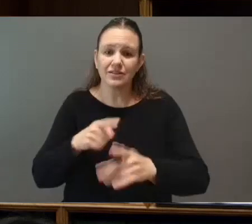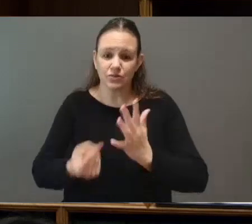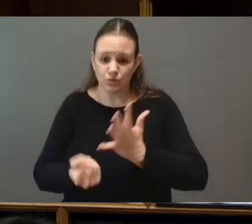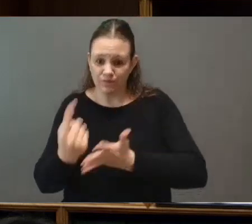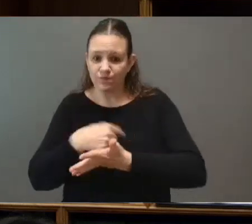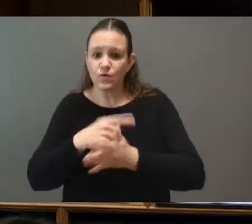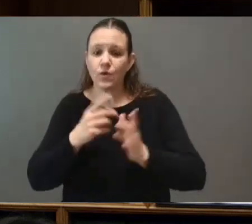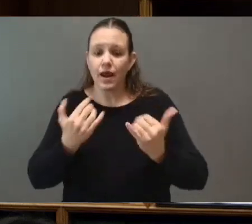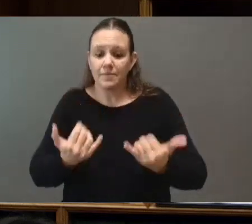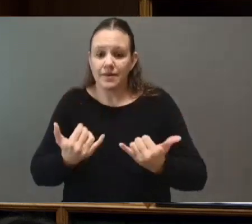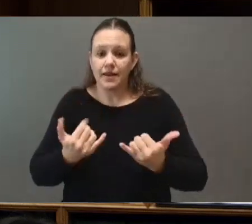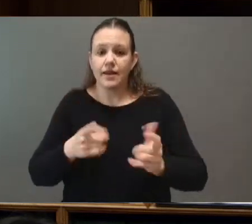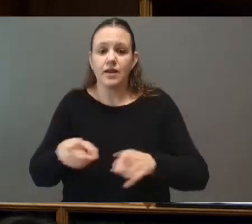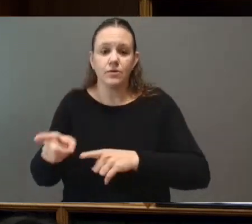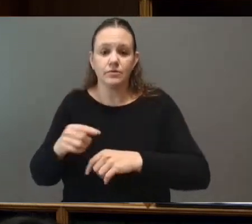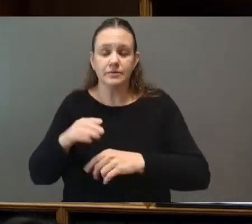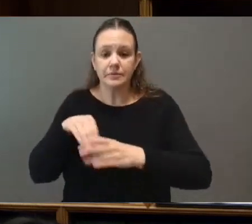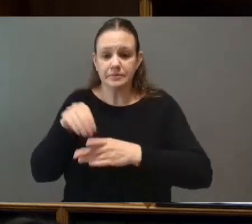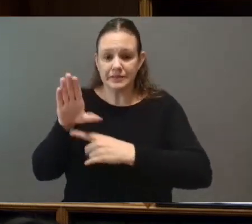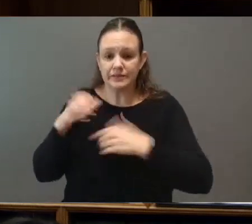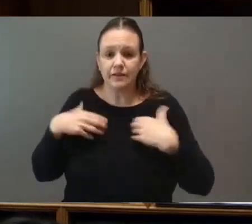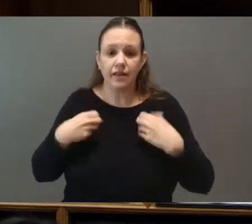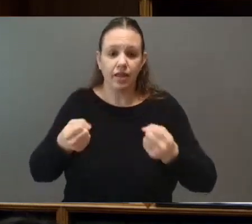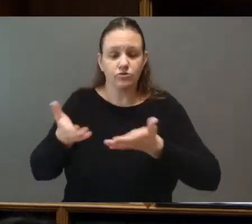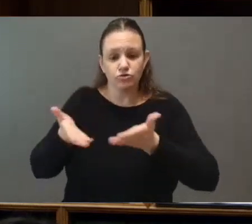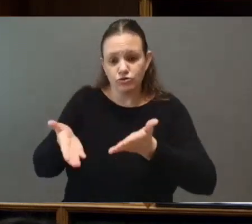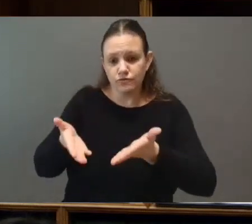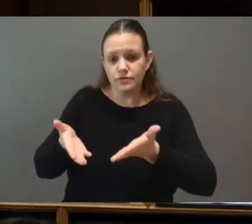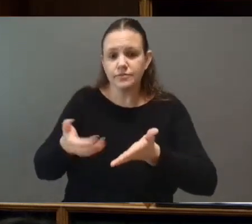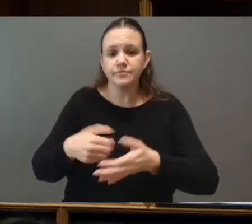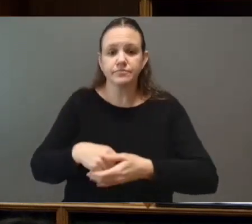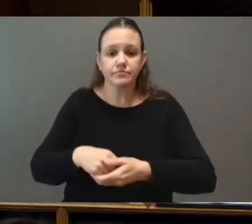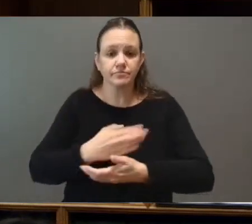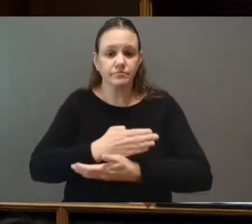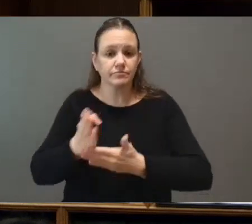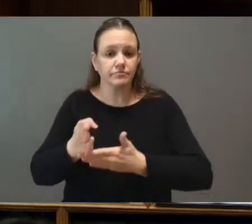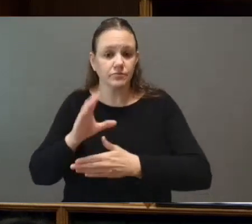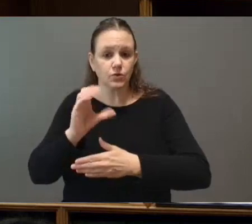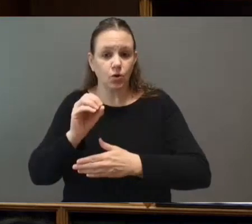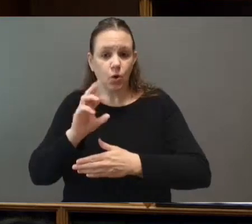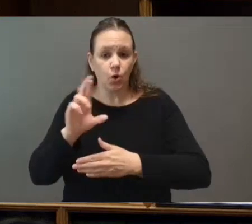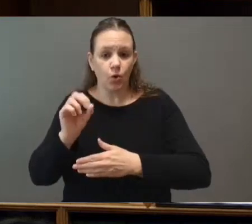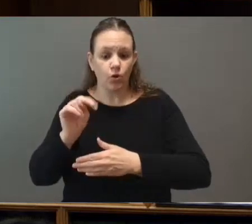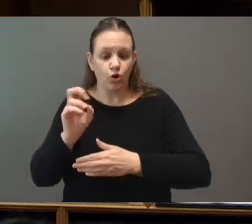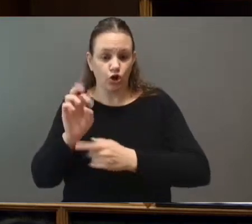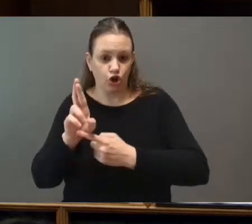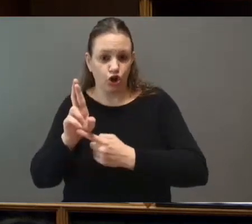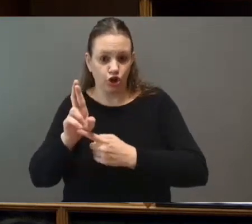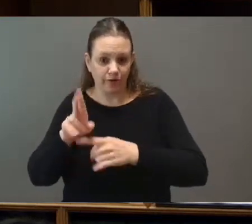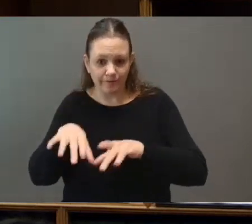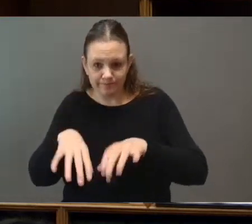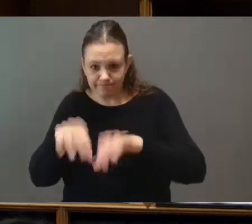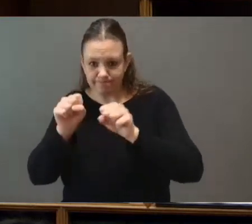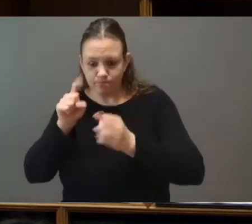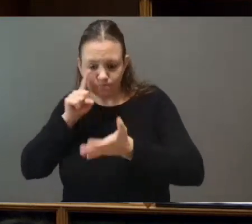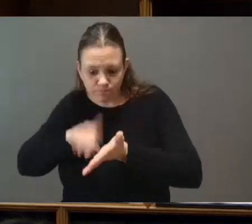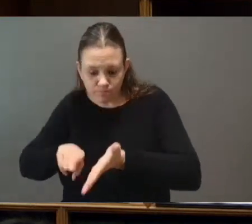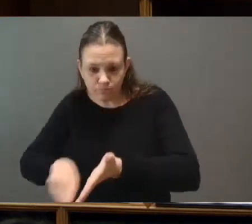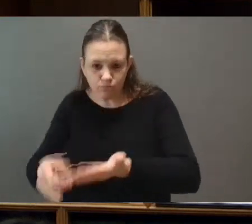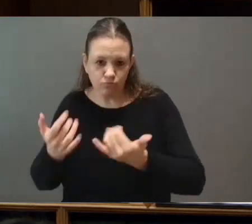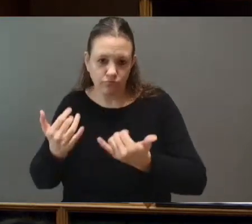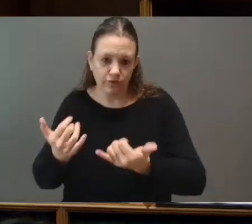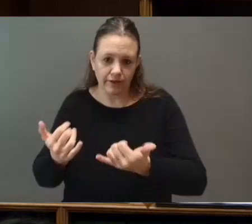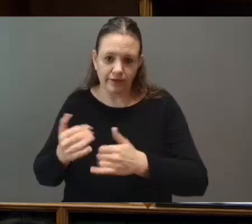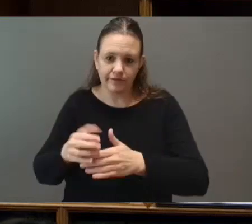coroner's inquest to get more answers. We are taking action to make sure that we get answers for Sydney's family and so that we can